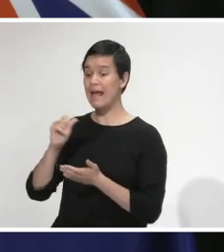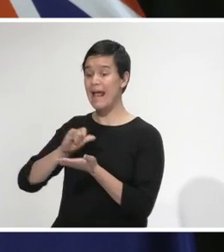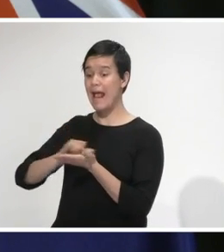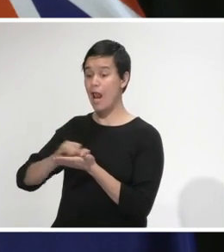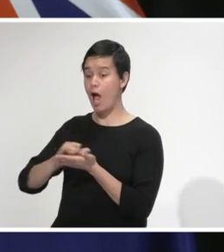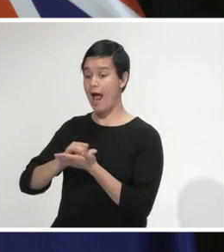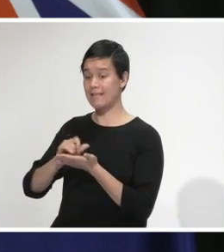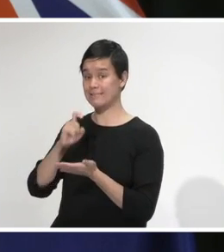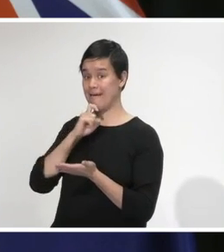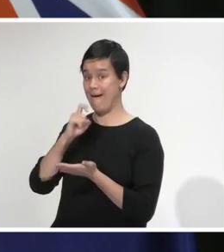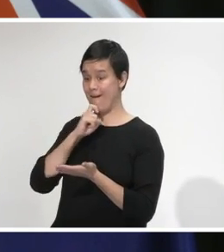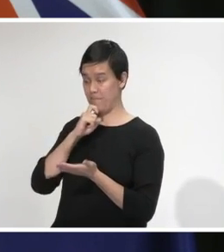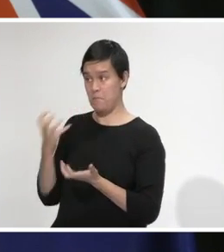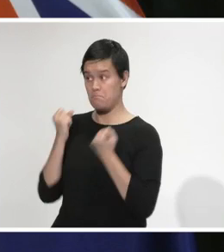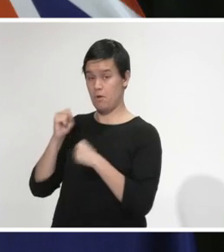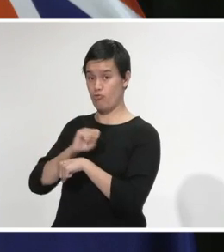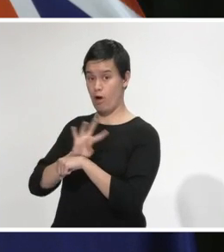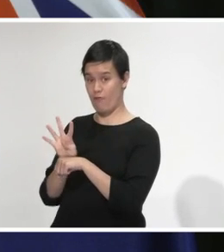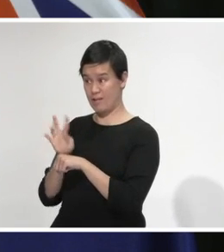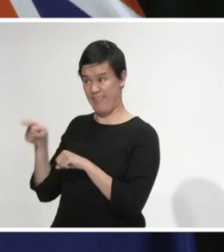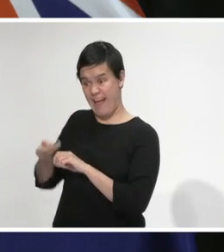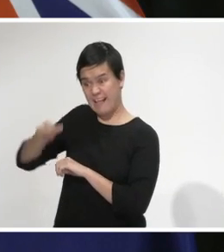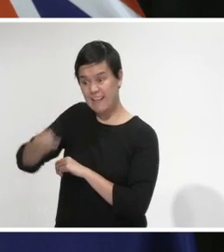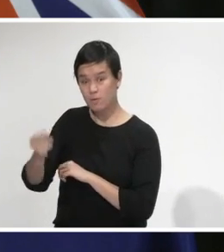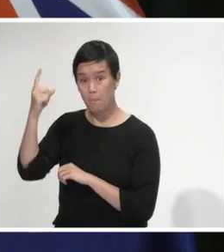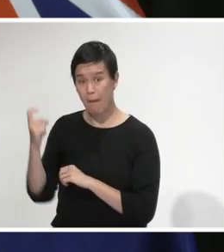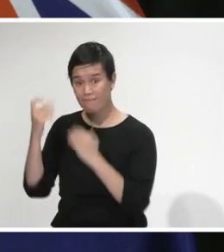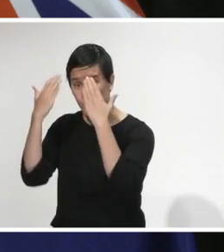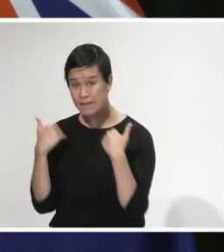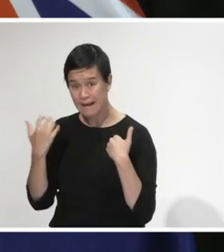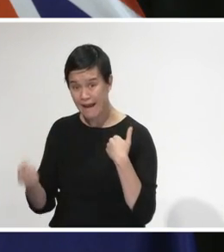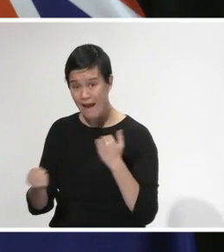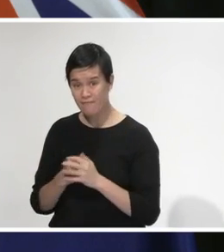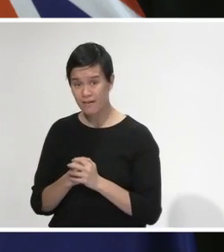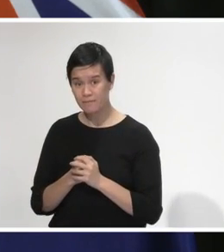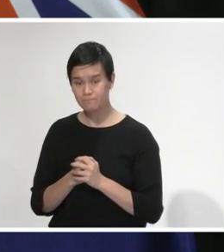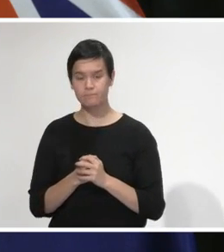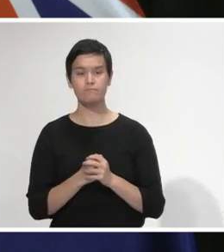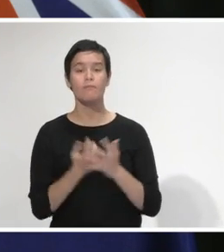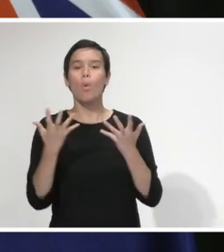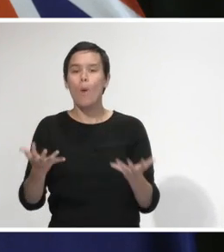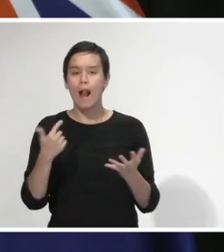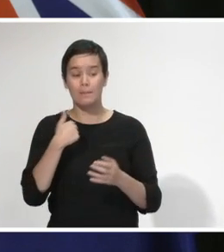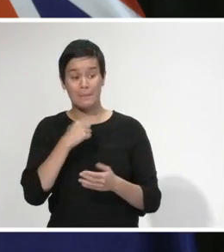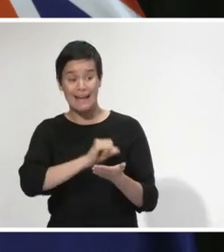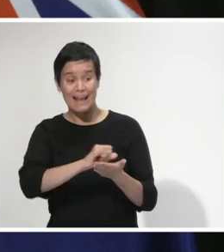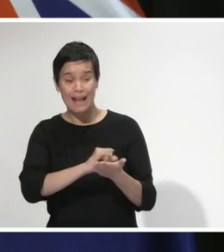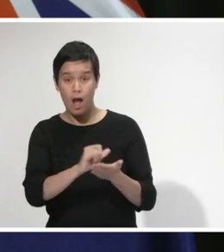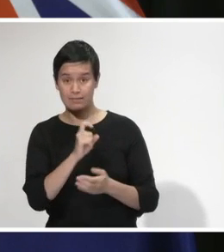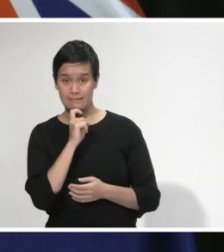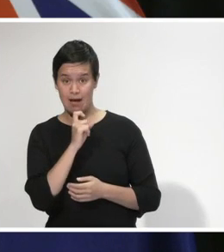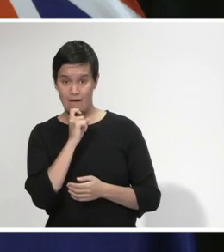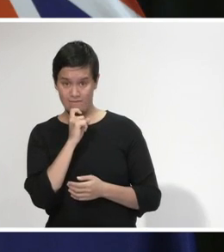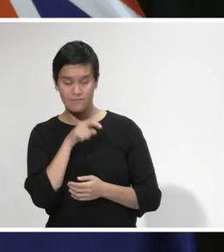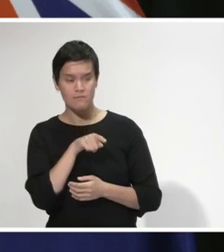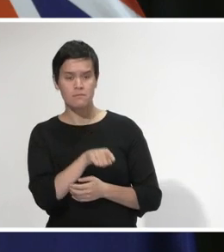have simply stayed at home if he had symptoms? Yeah, I don't think I said I have no concerns about airline staff. I think what we need to do is make sure